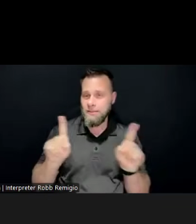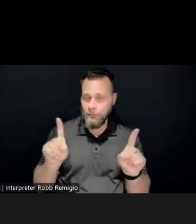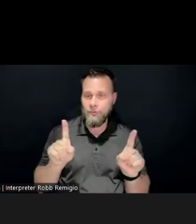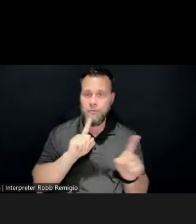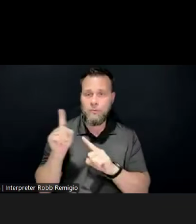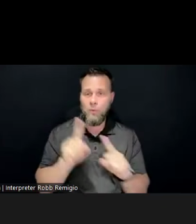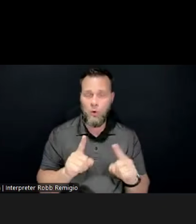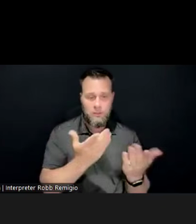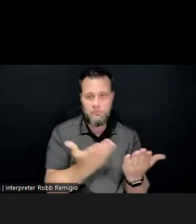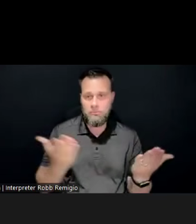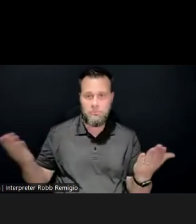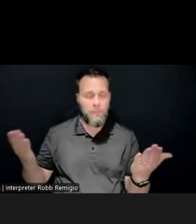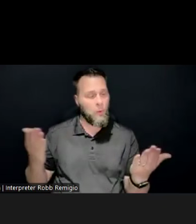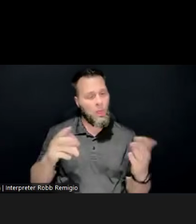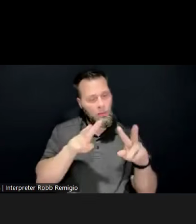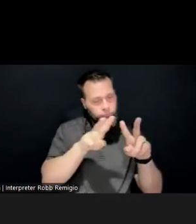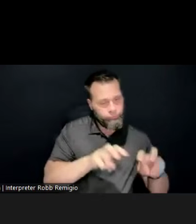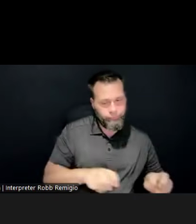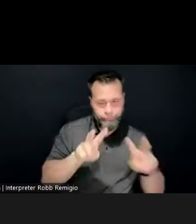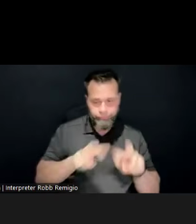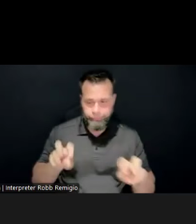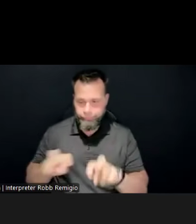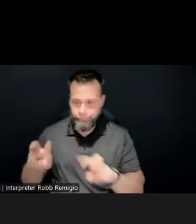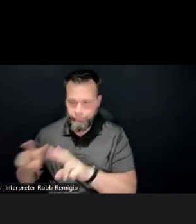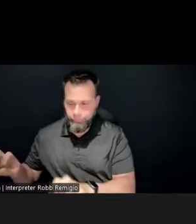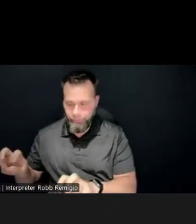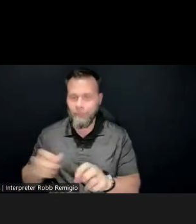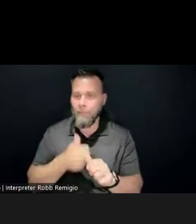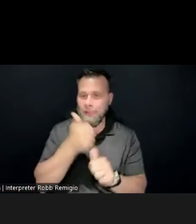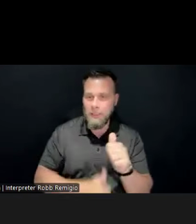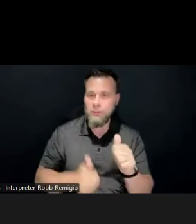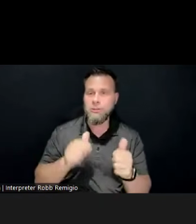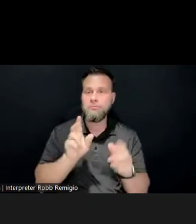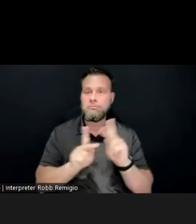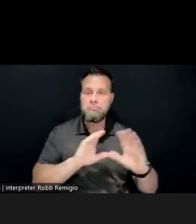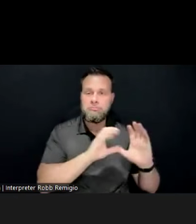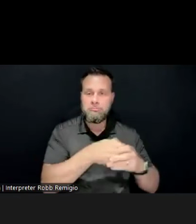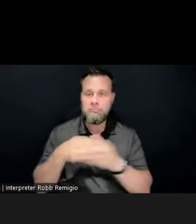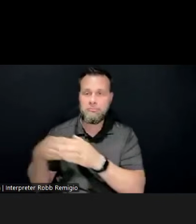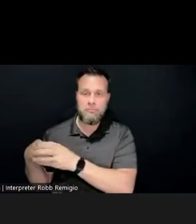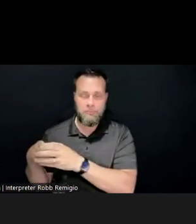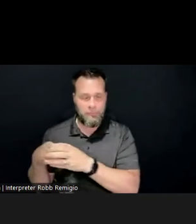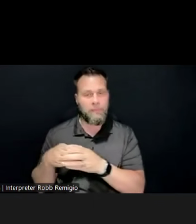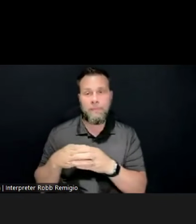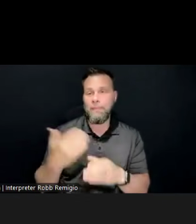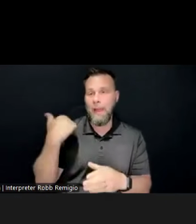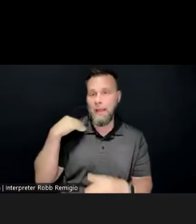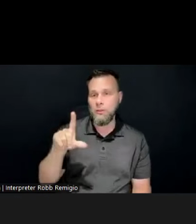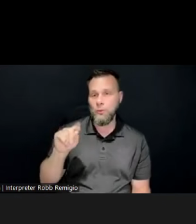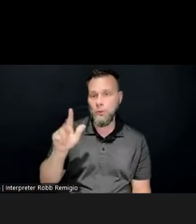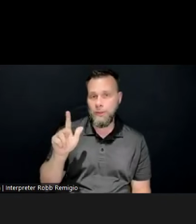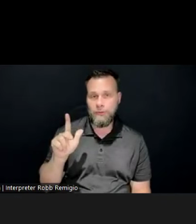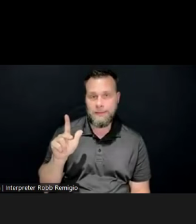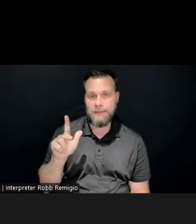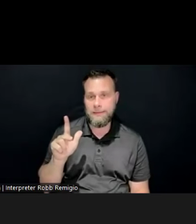that dive deep into the qualitative findings from each of the communities of focus that we engaged in the 2023 CHEI